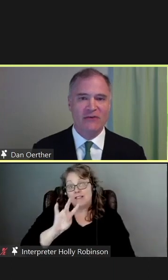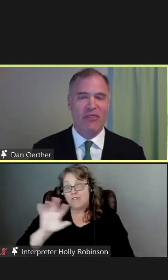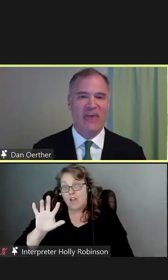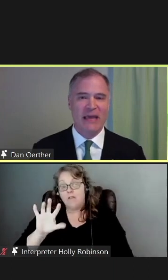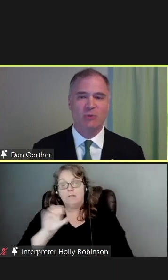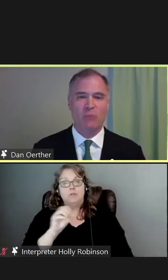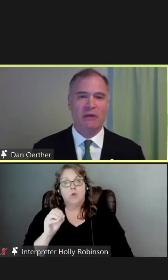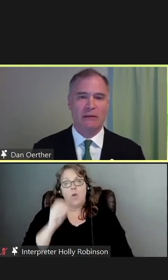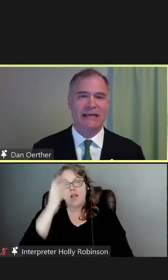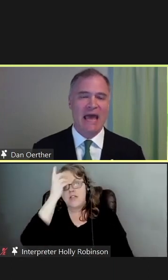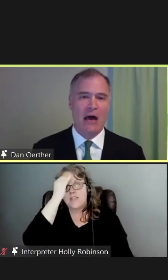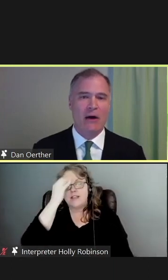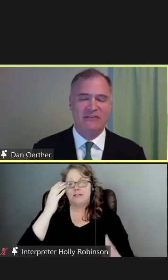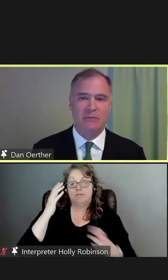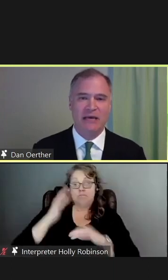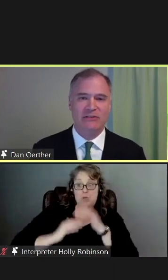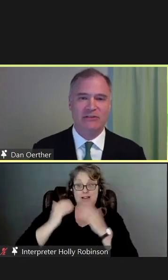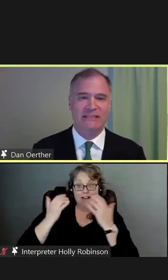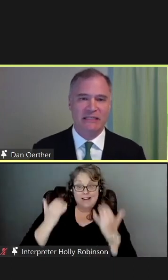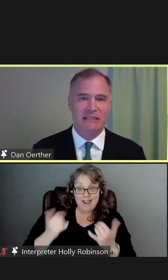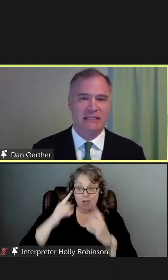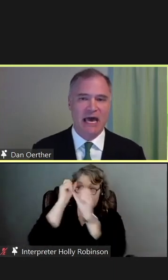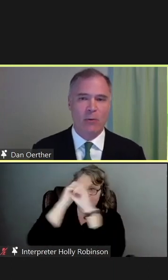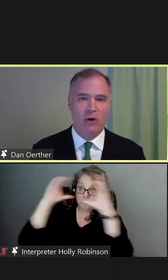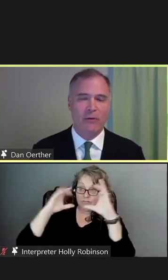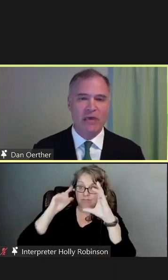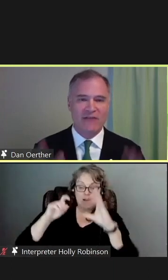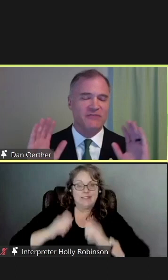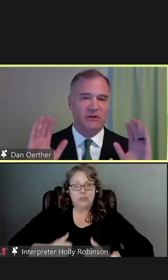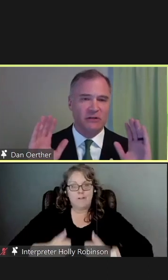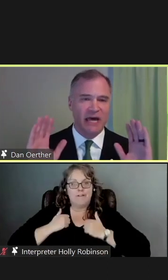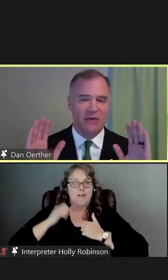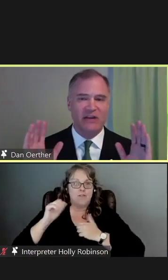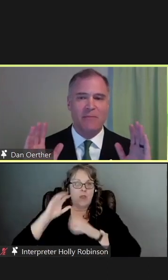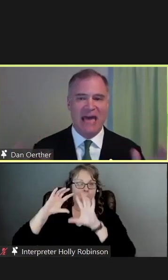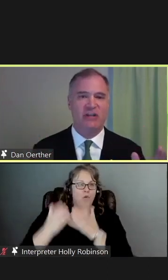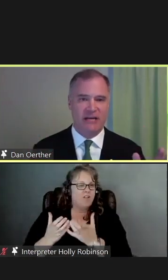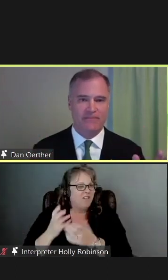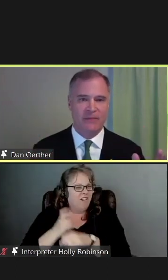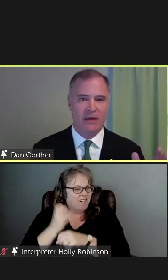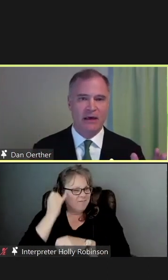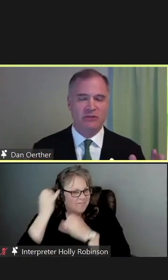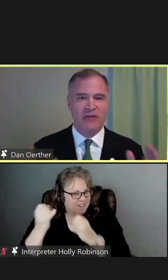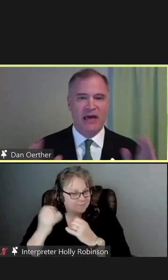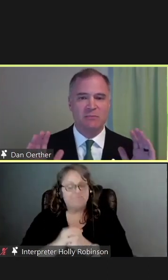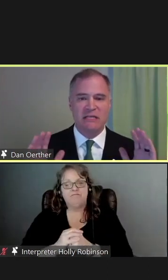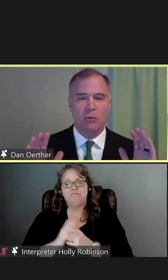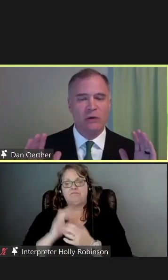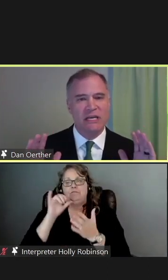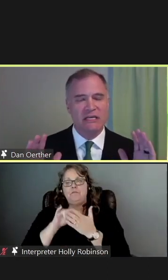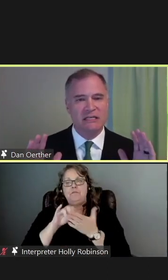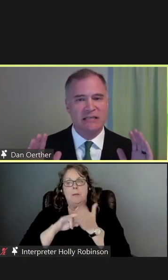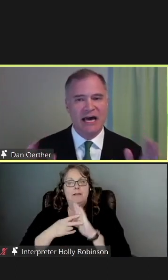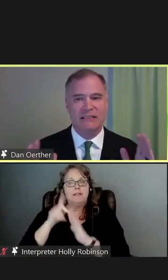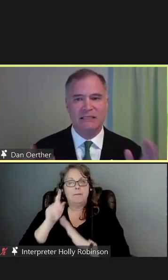the things we're building now have to be able to exist into that world that we have a difficult time even imagining. And so that means that we